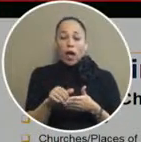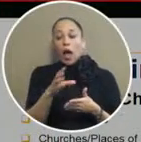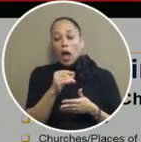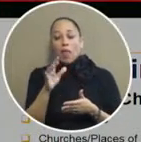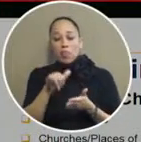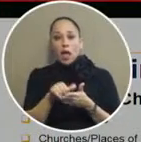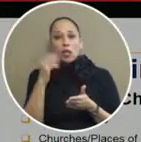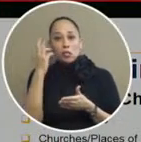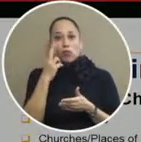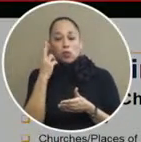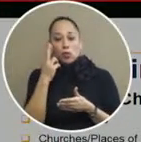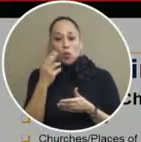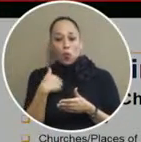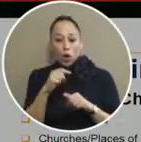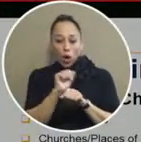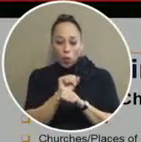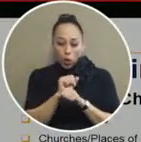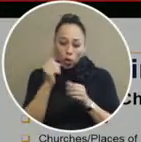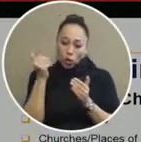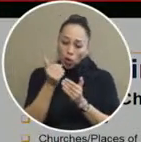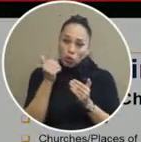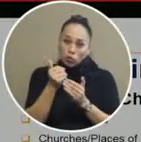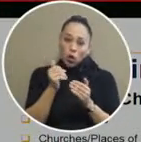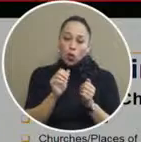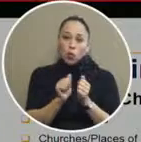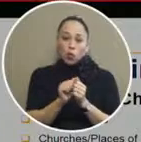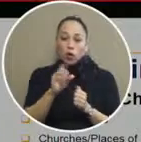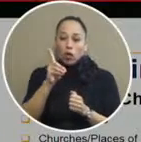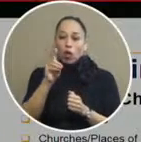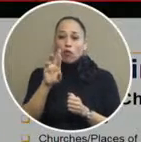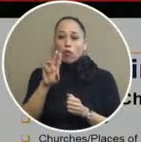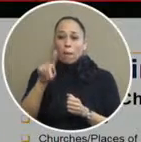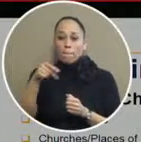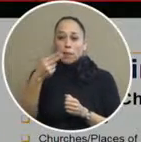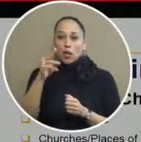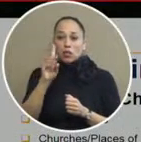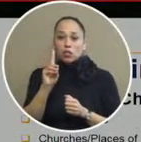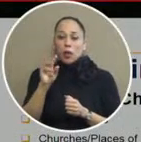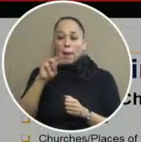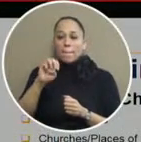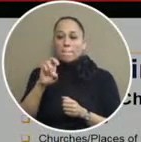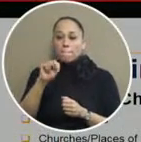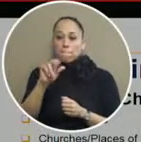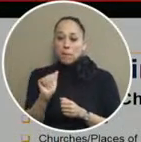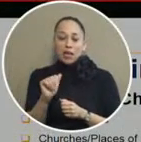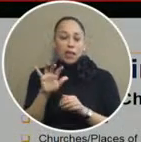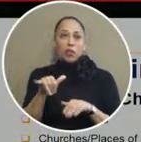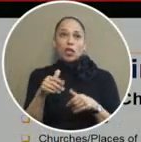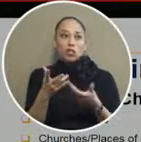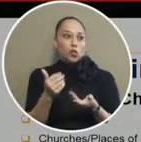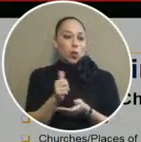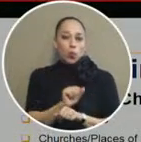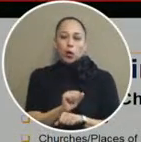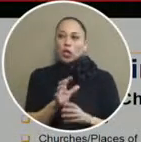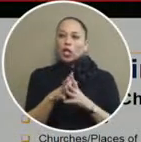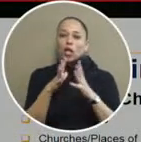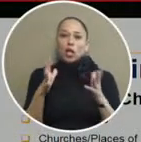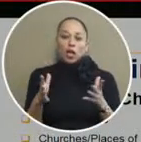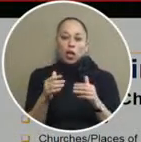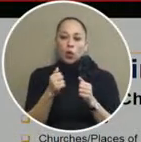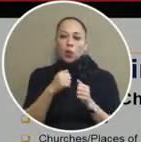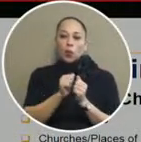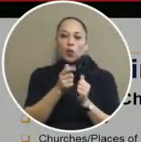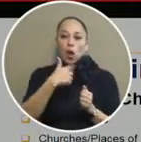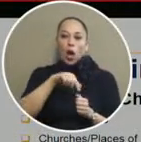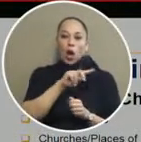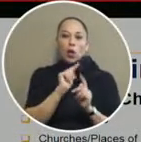why we have been working very closely. Dr. Mena with the UT School of Public Health has been instrumental in working alongside our